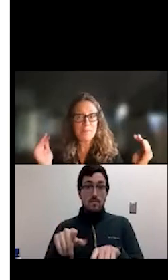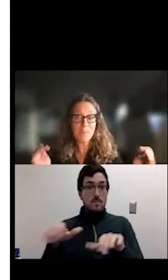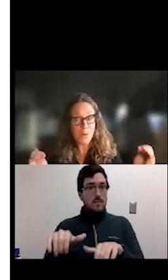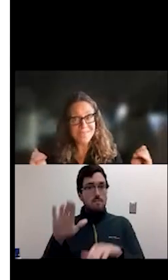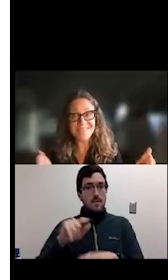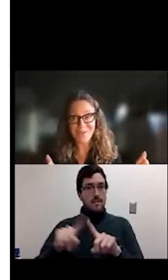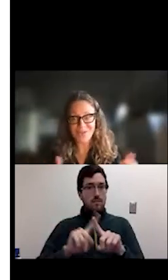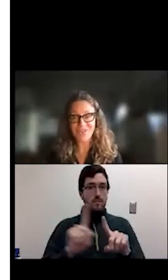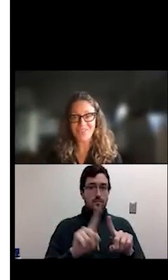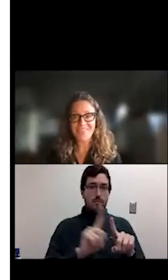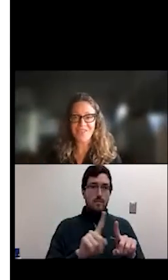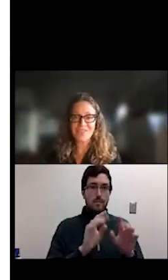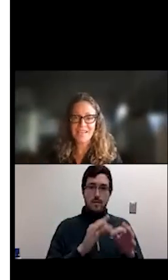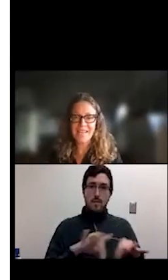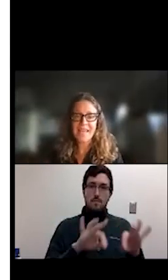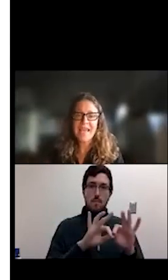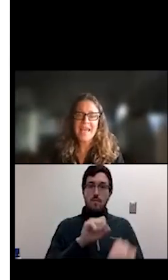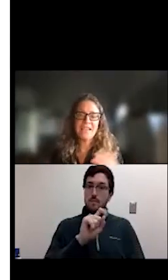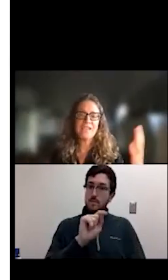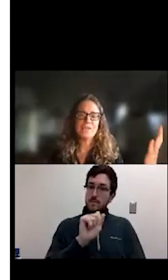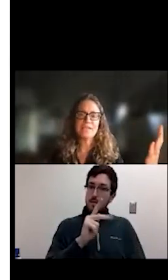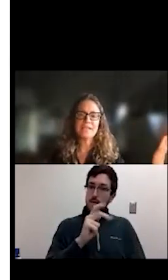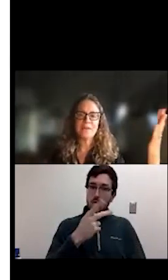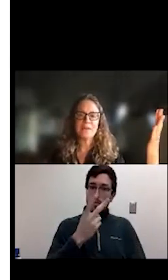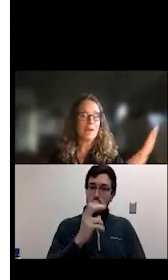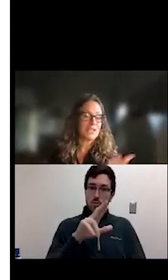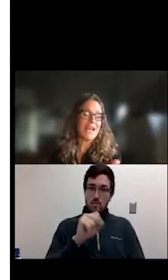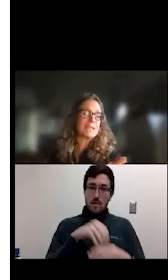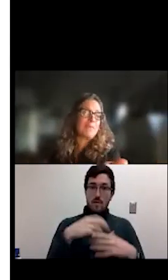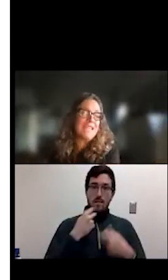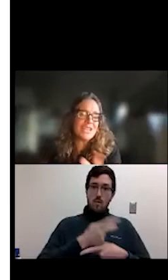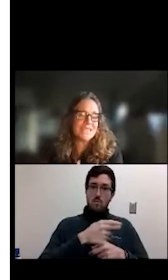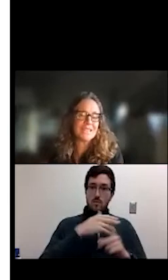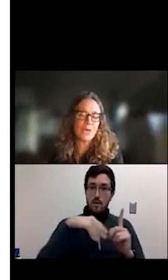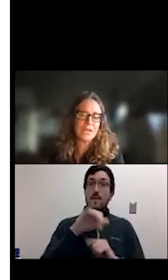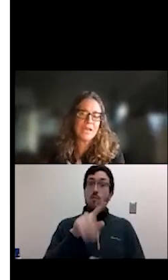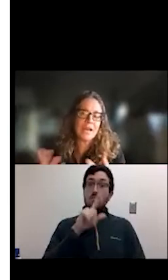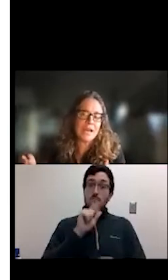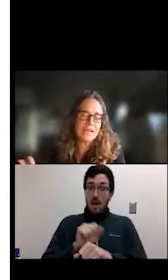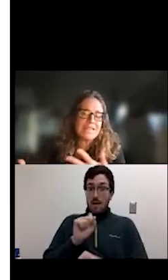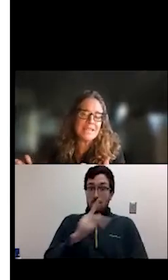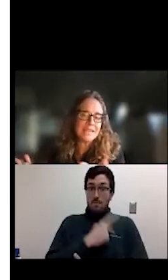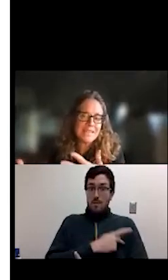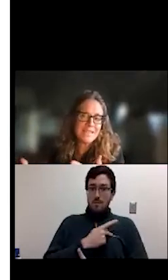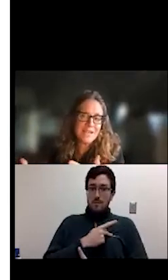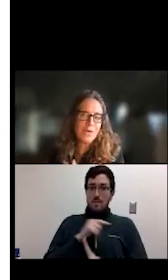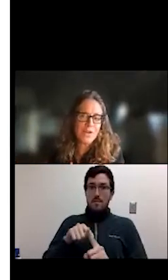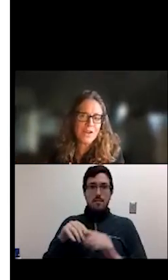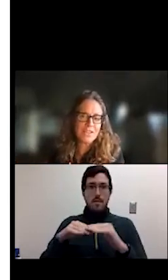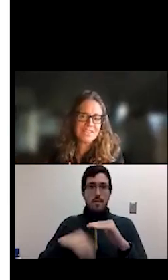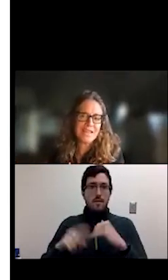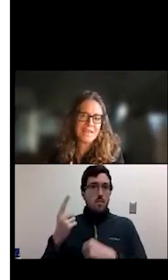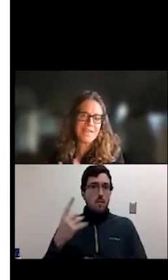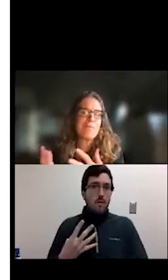different important stakeholders in the healthcare setting. And you see that if you actually ask patients, only less than